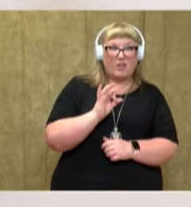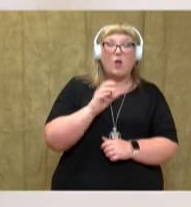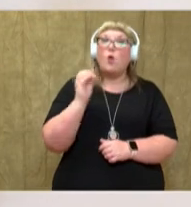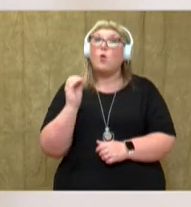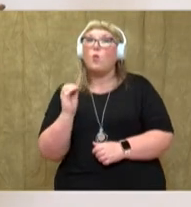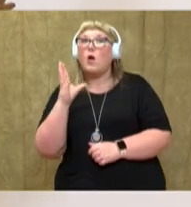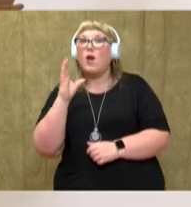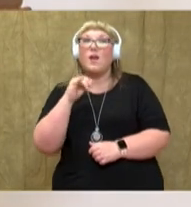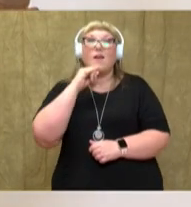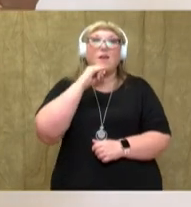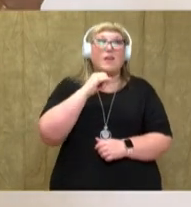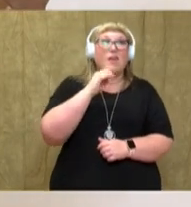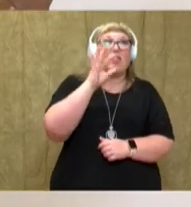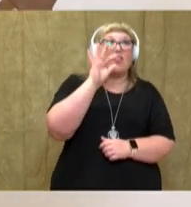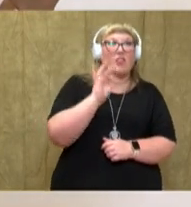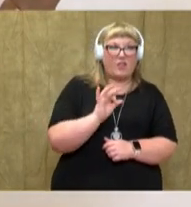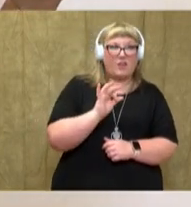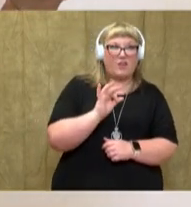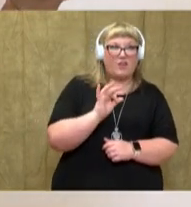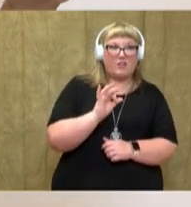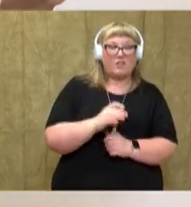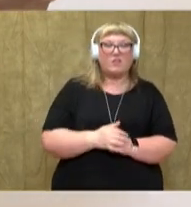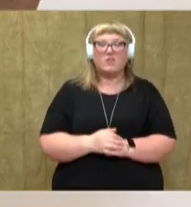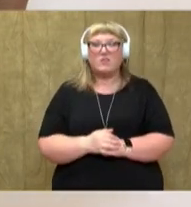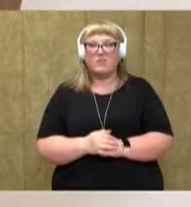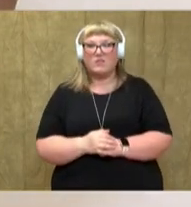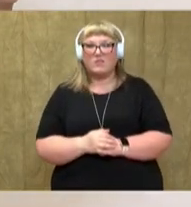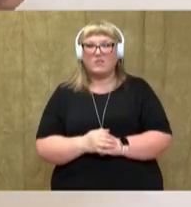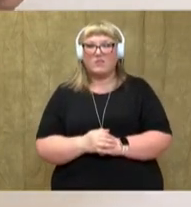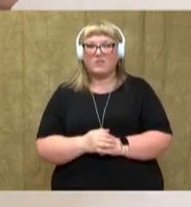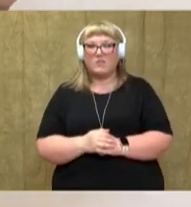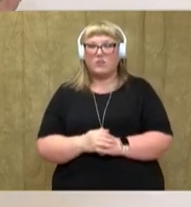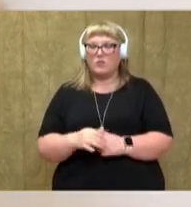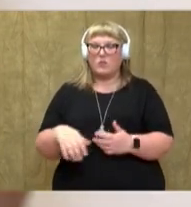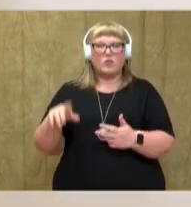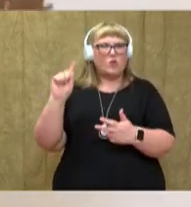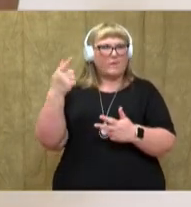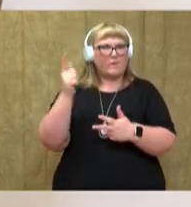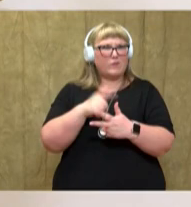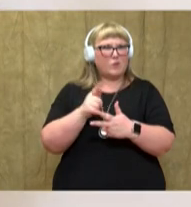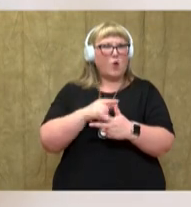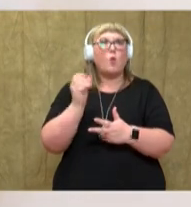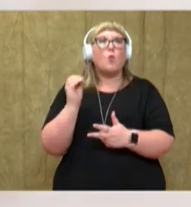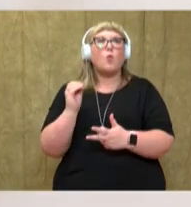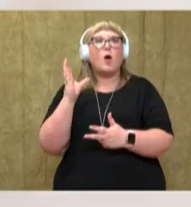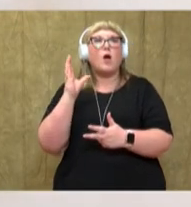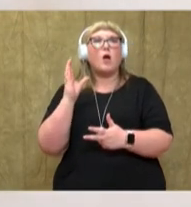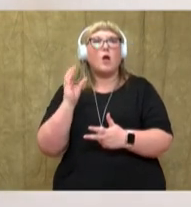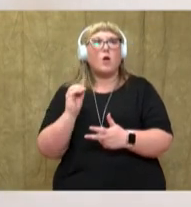With. Very good. Go through. Listen to those sounds. Start with your very first sound. W.